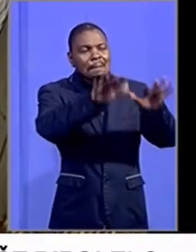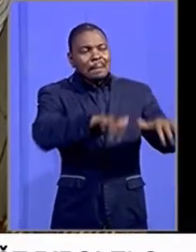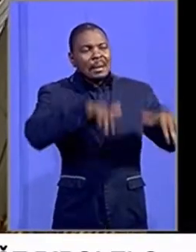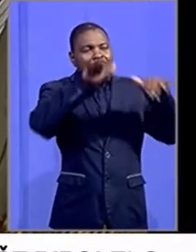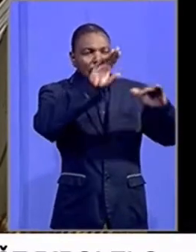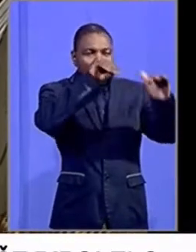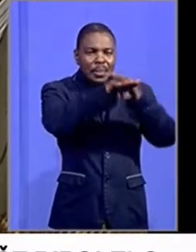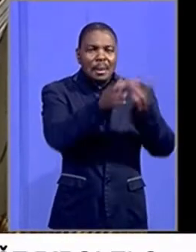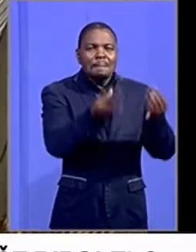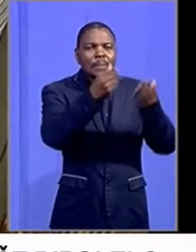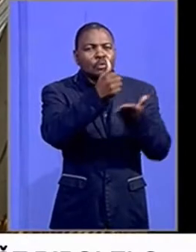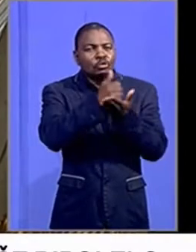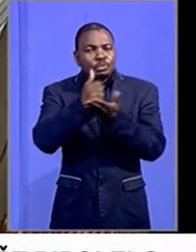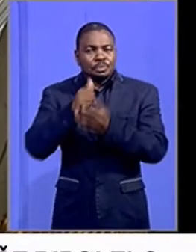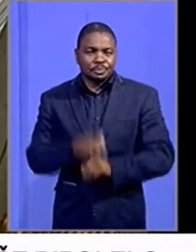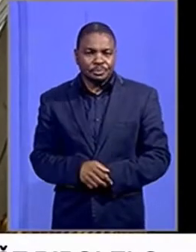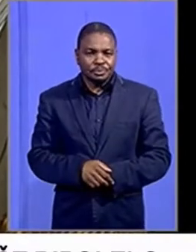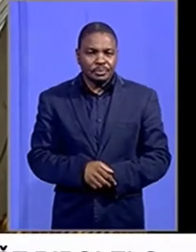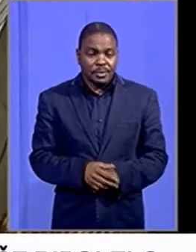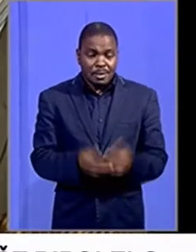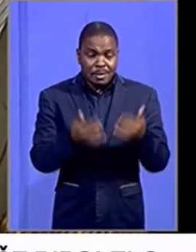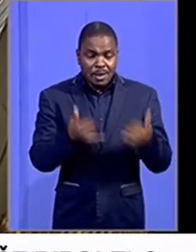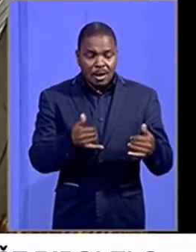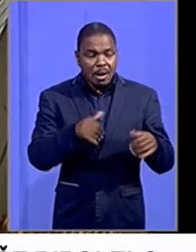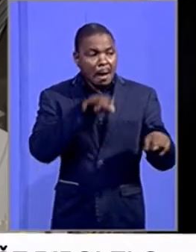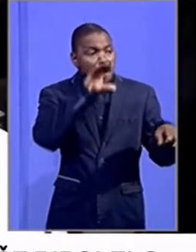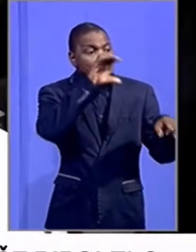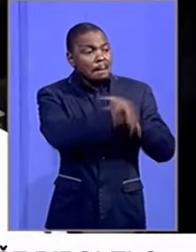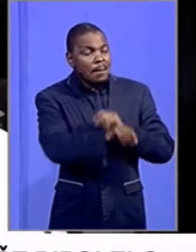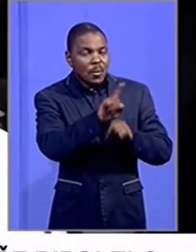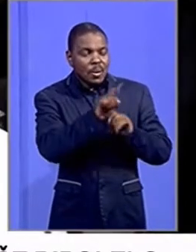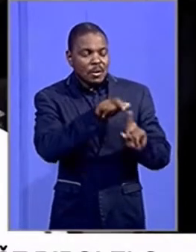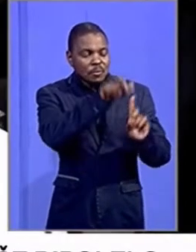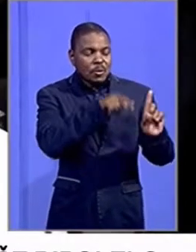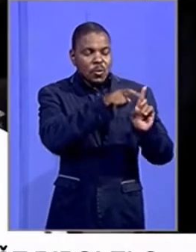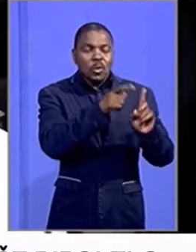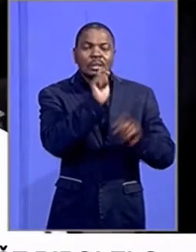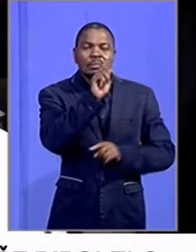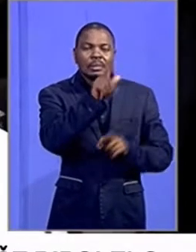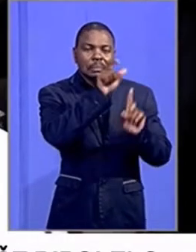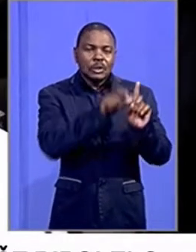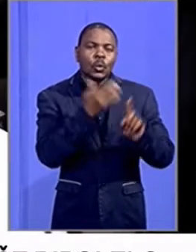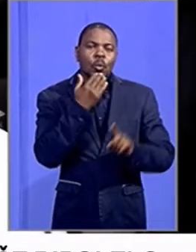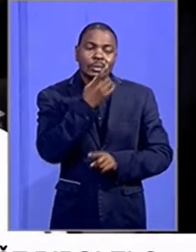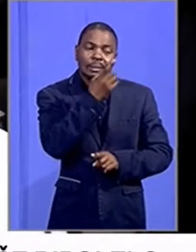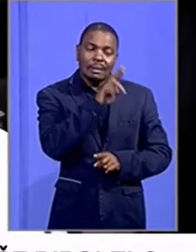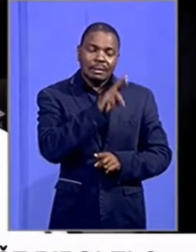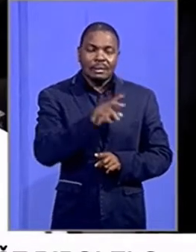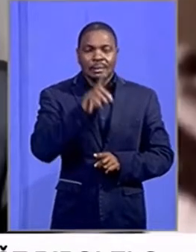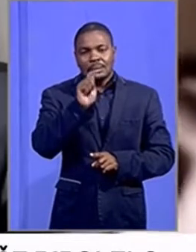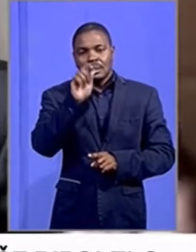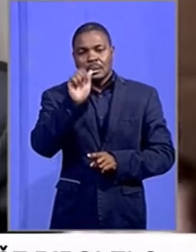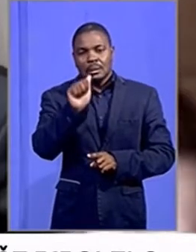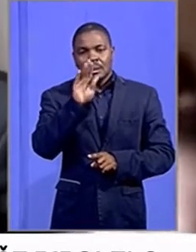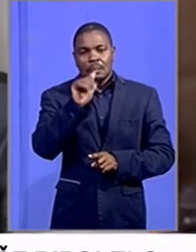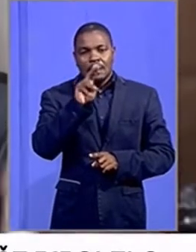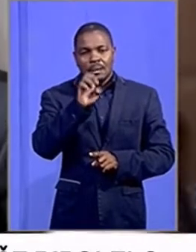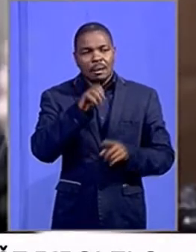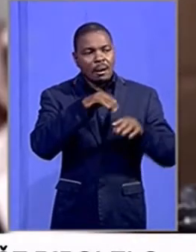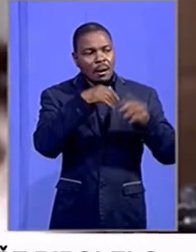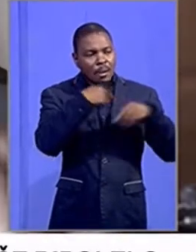mmalwa ka parlamenteng. Gapeale dikutulo tšeo di dirilwego ke mogaši wa telebišene Dr. JJ Tabane mabapi le COPE di